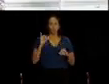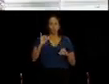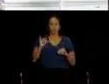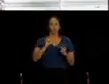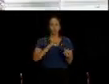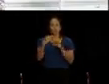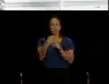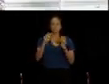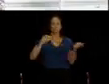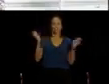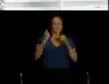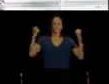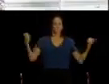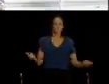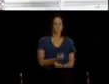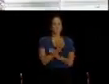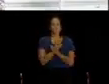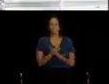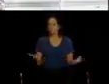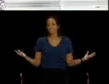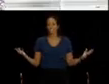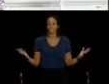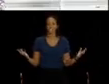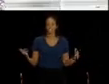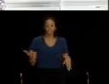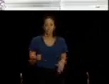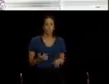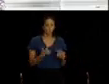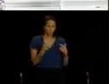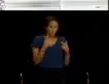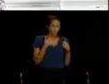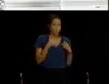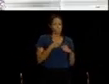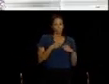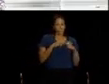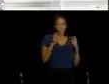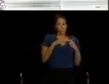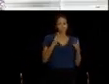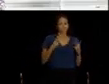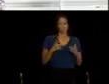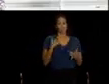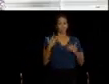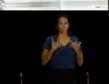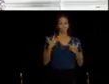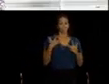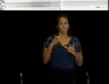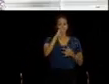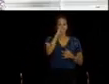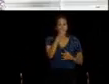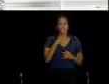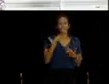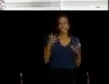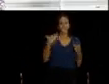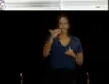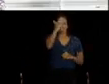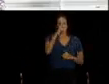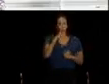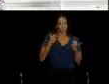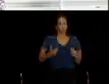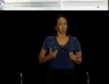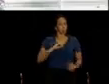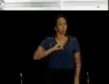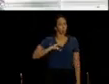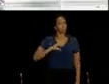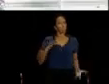again. So I went from a very precocious kid who knew herself and was confident and